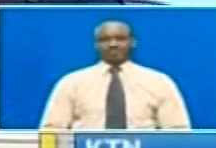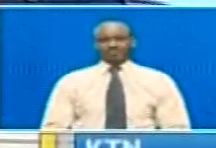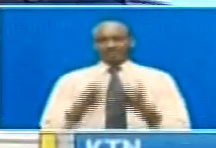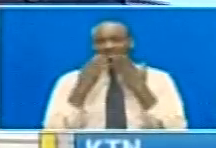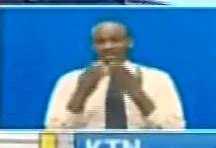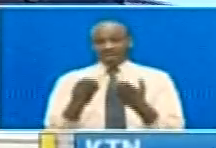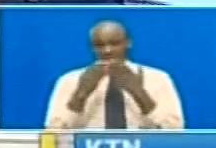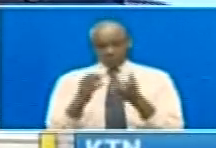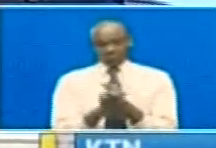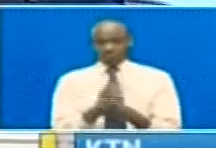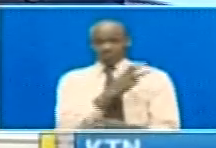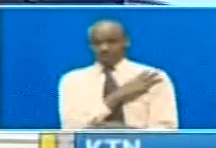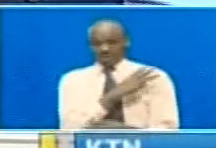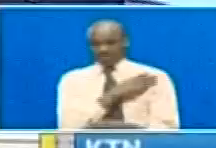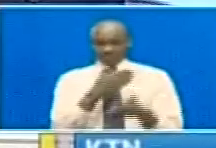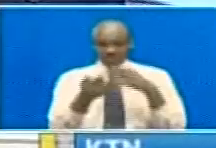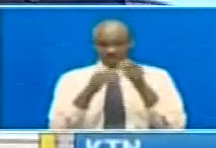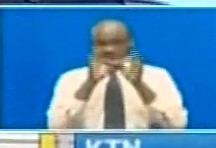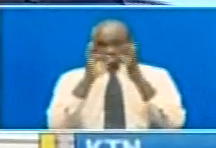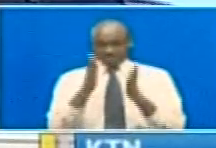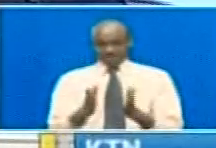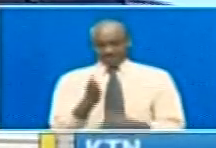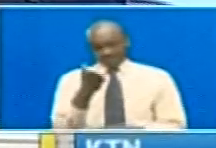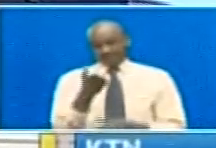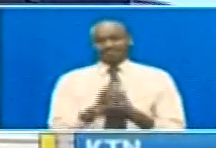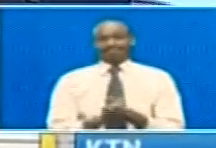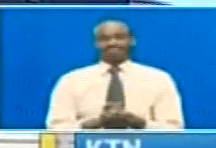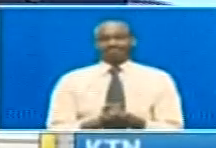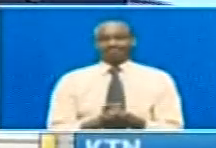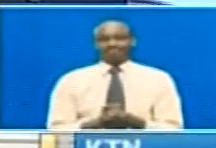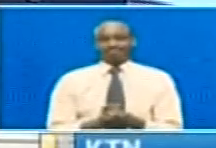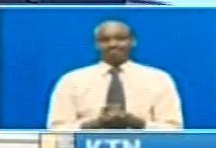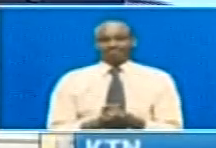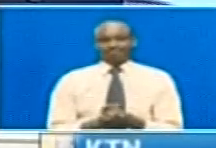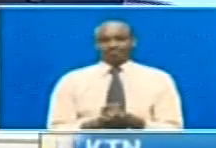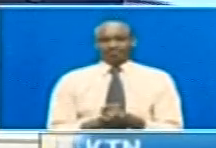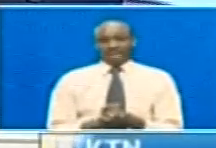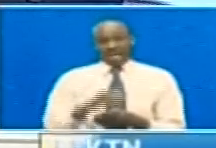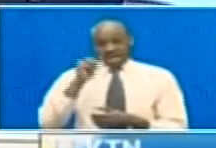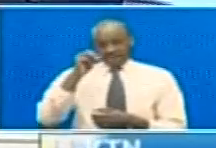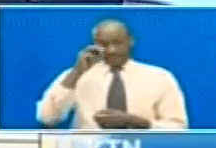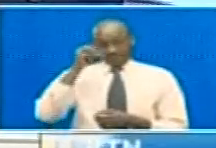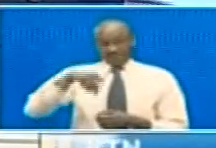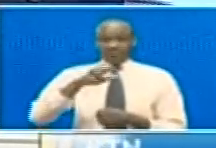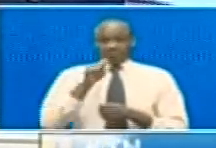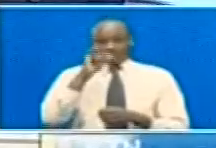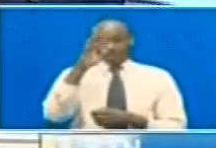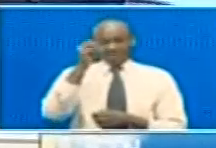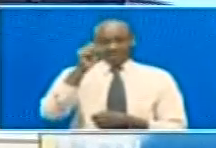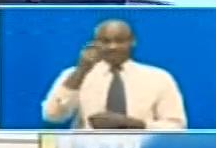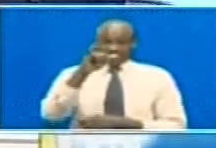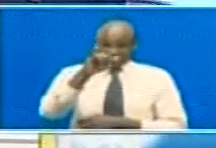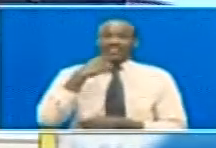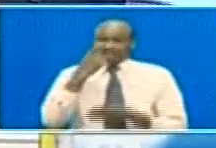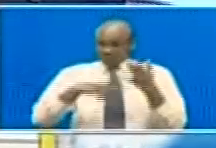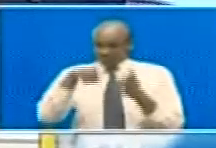Thank you for joining us. William Sila is a sign language interpreter. He's at the bottom end of your screen. Imenti Central Member of Parliament Gideon Mwiti, who is